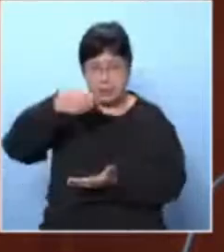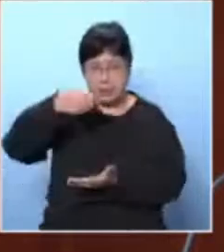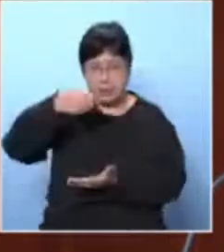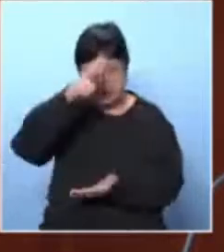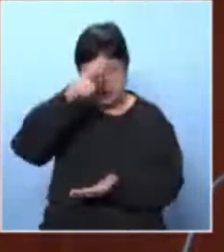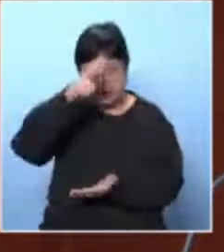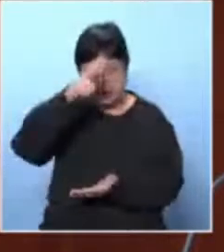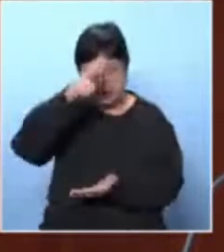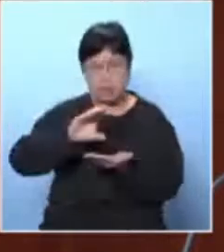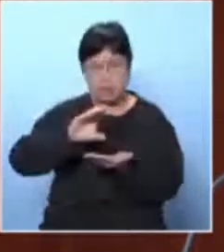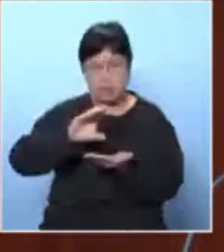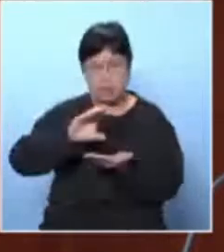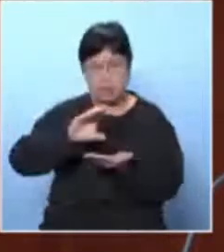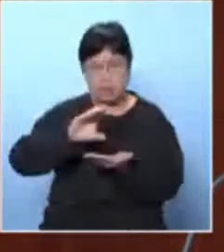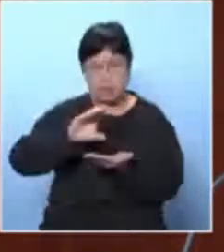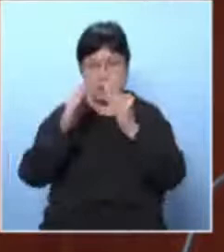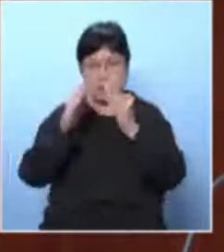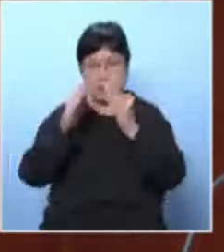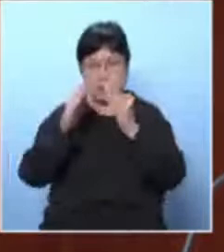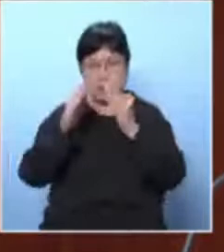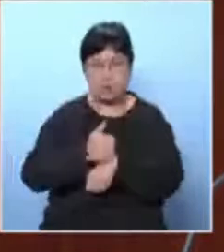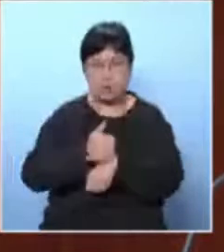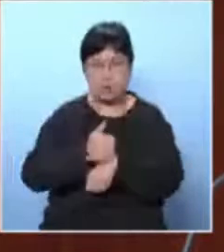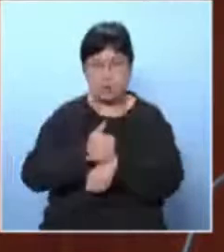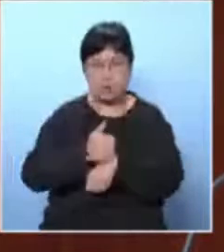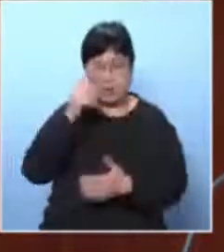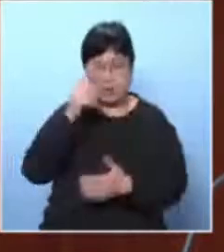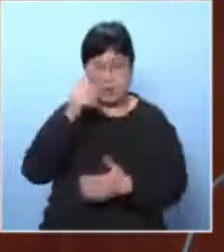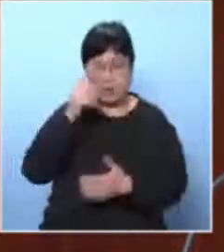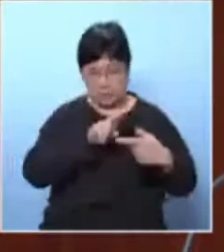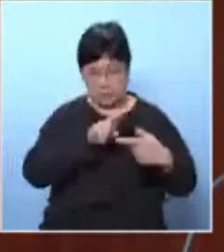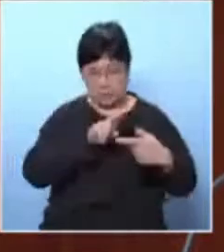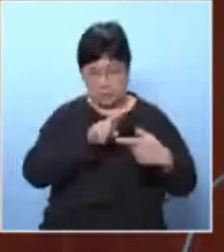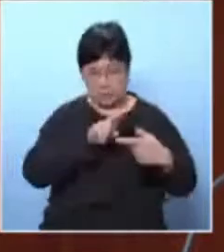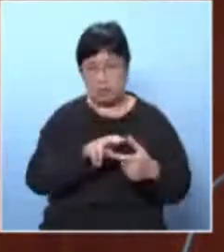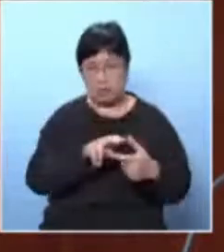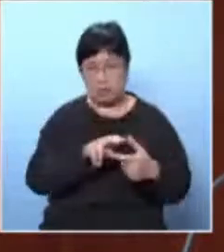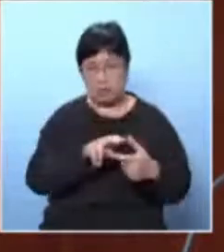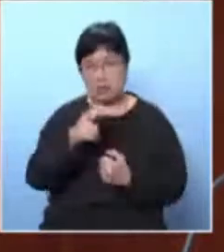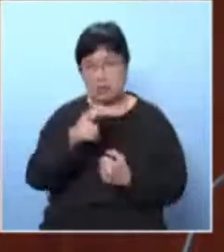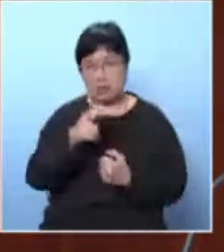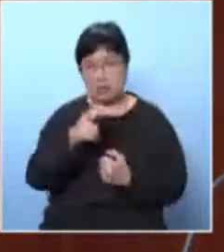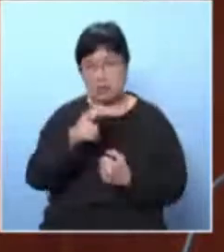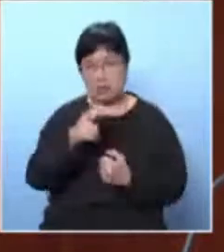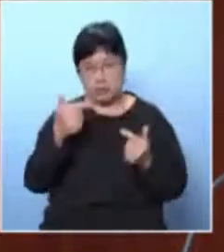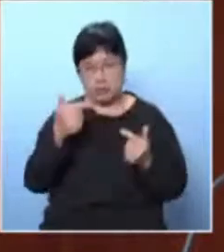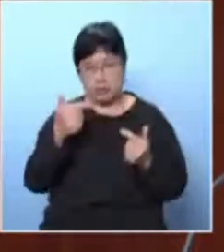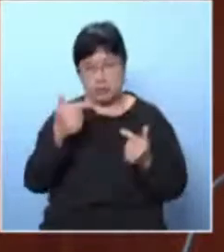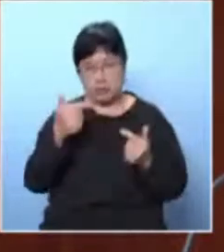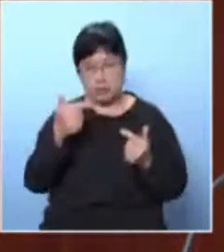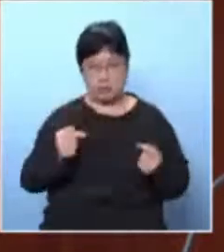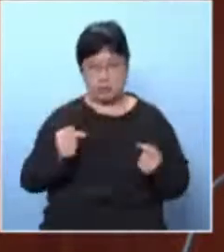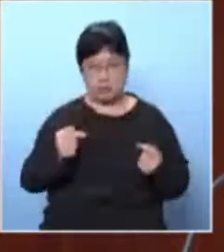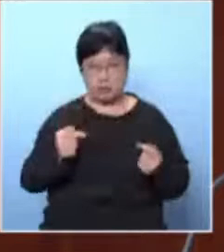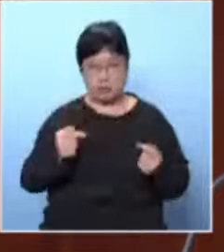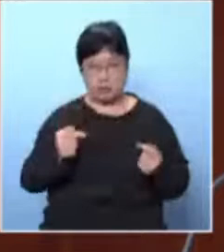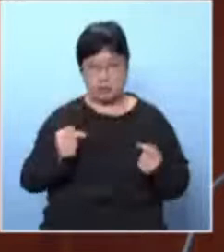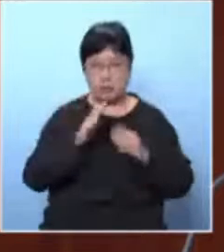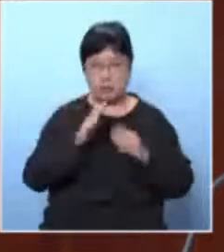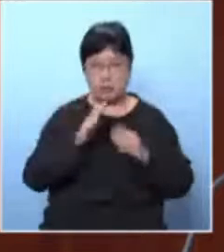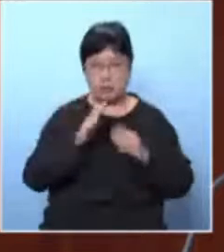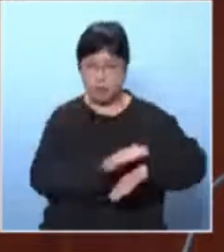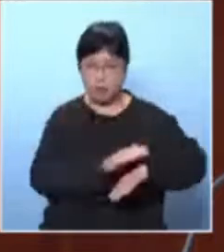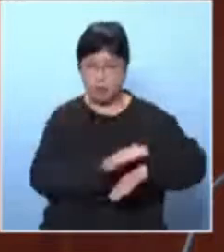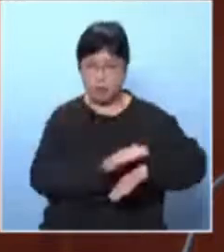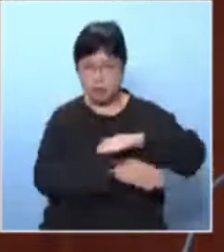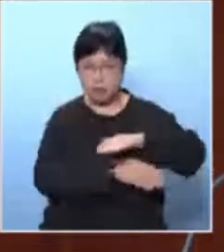Starting from the HOS sale exercise next year, a quota of flags will be reserved for balloting